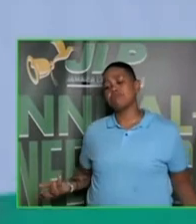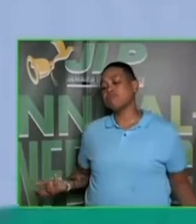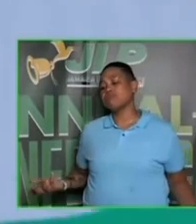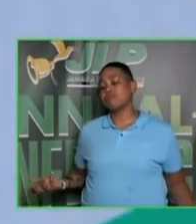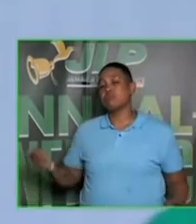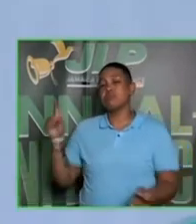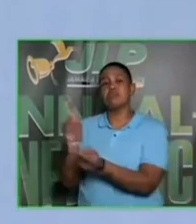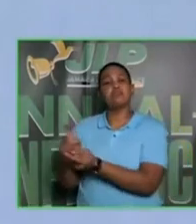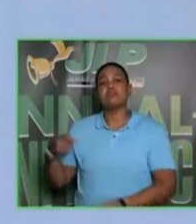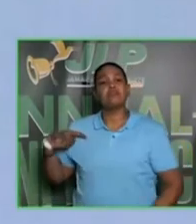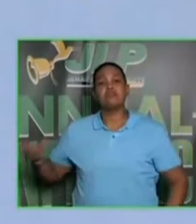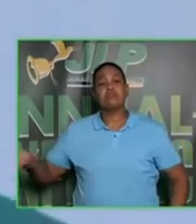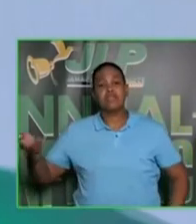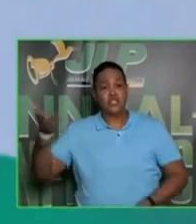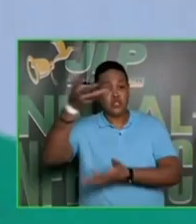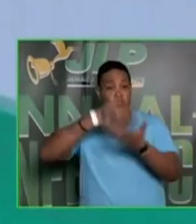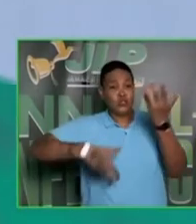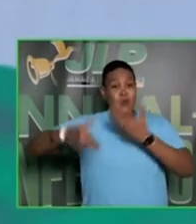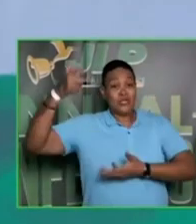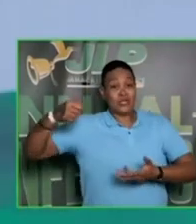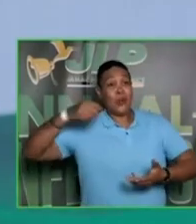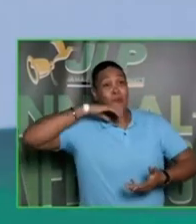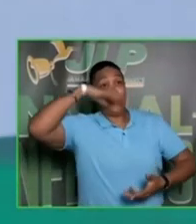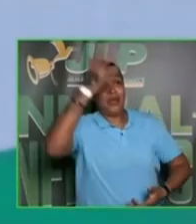They are not part of our social pension system.